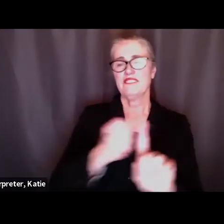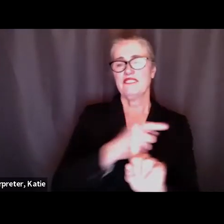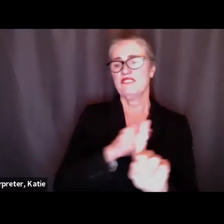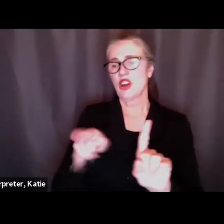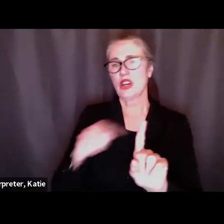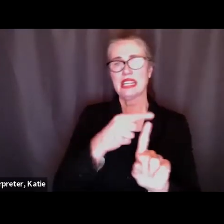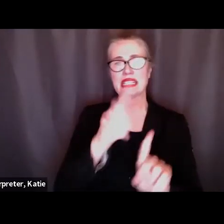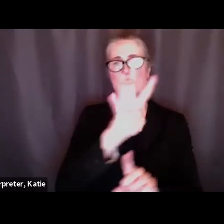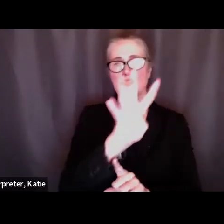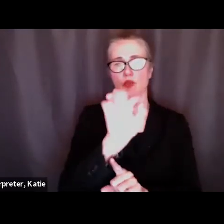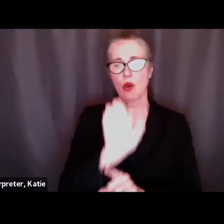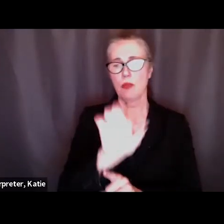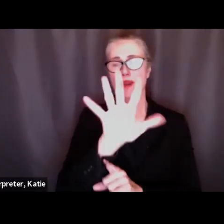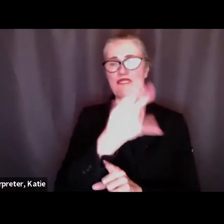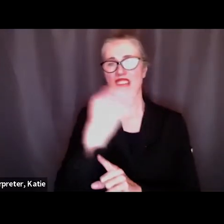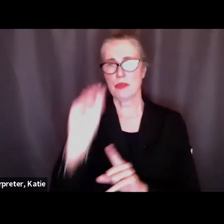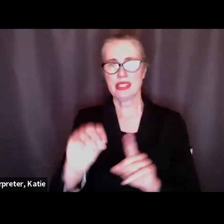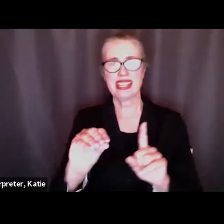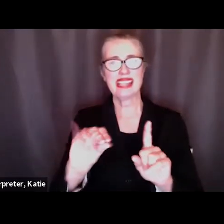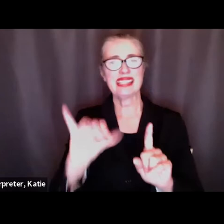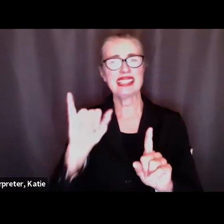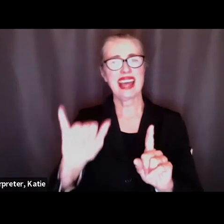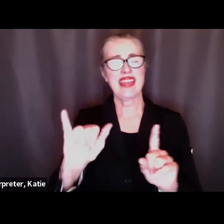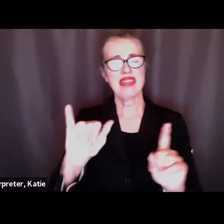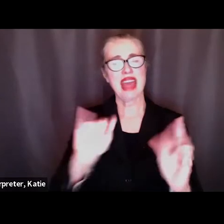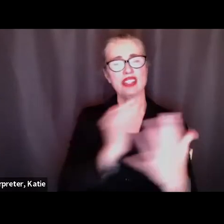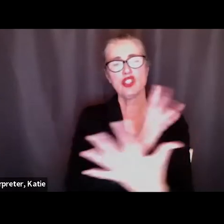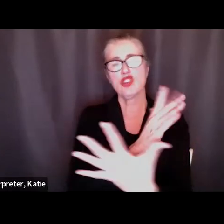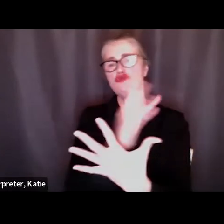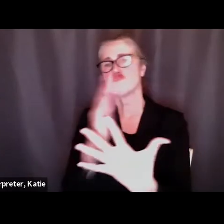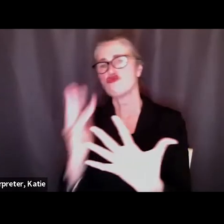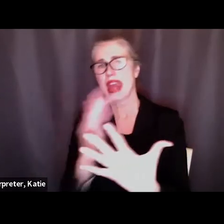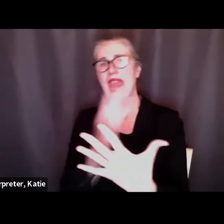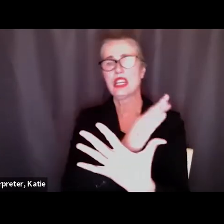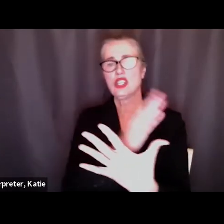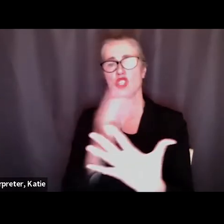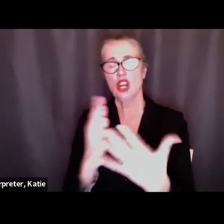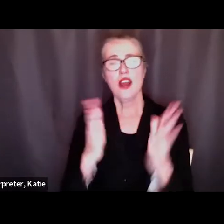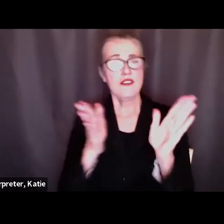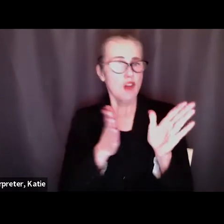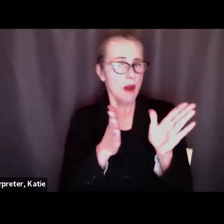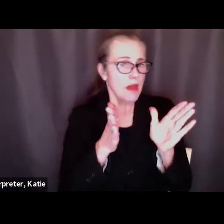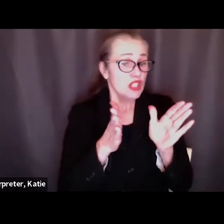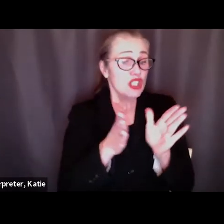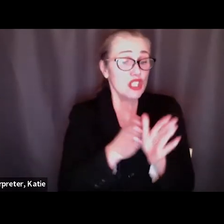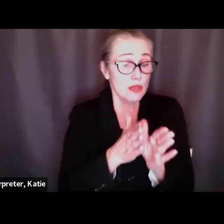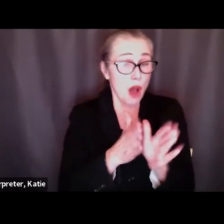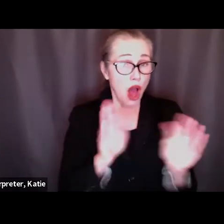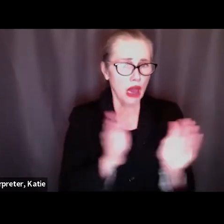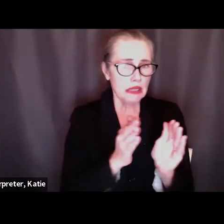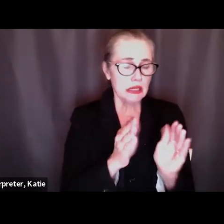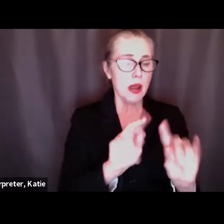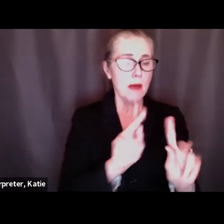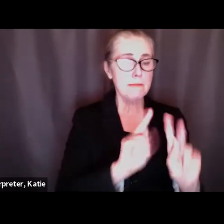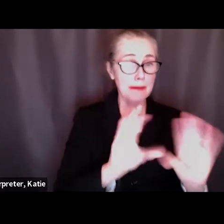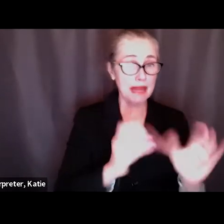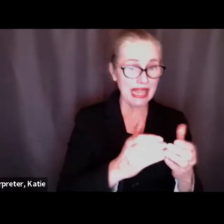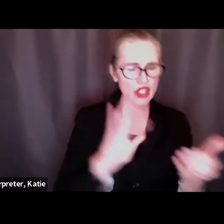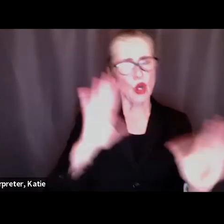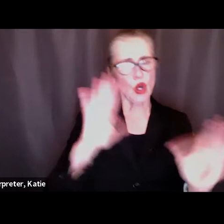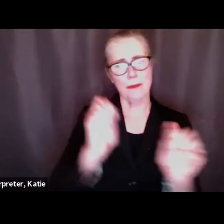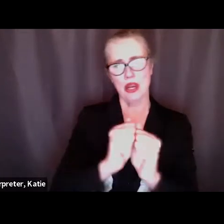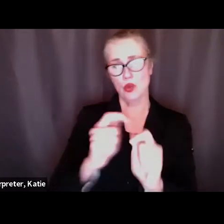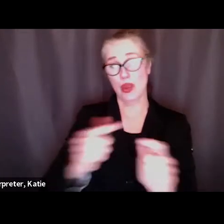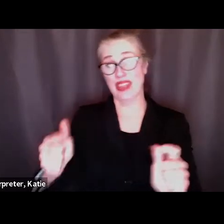the variance or the range between your smallest population size and your largest so in the case of